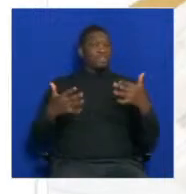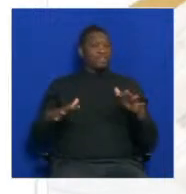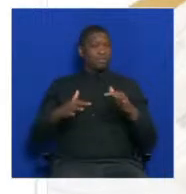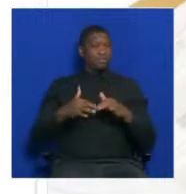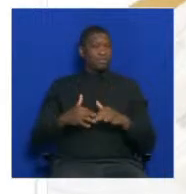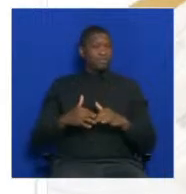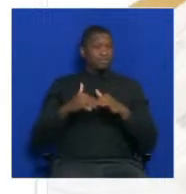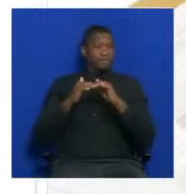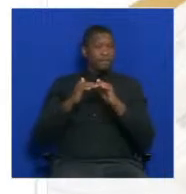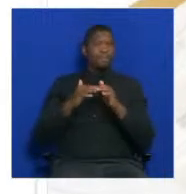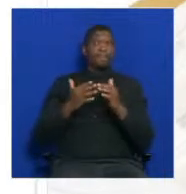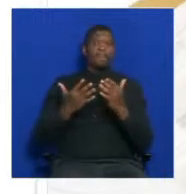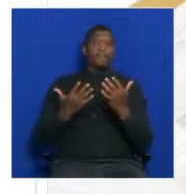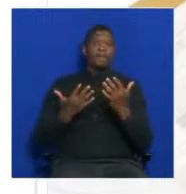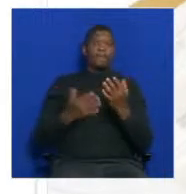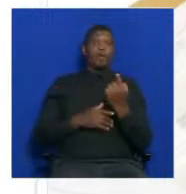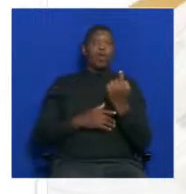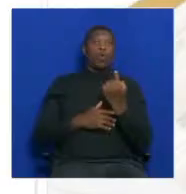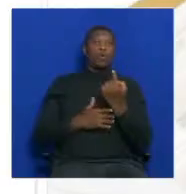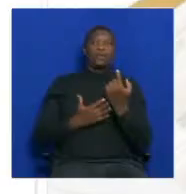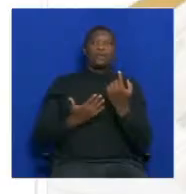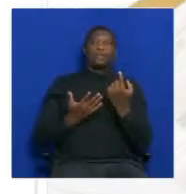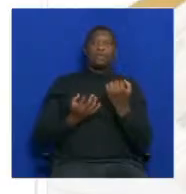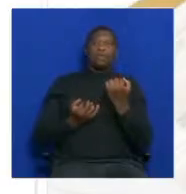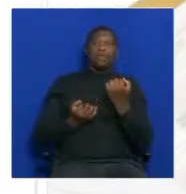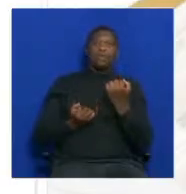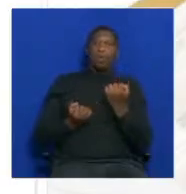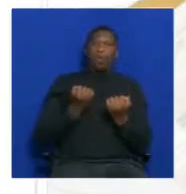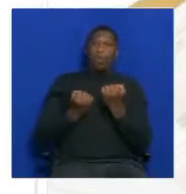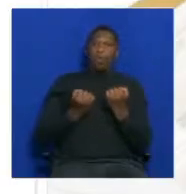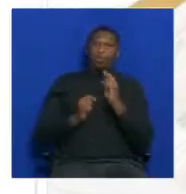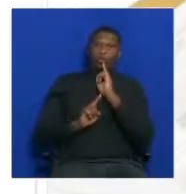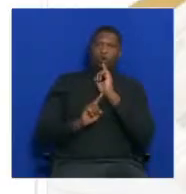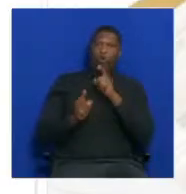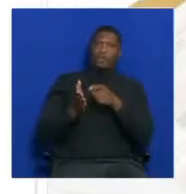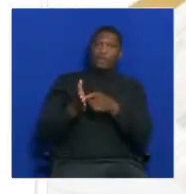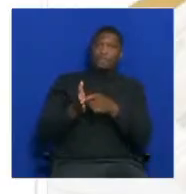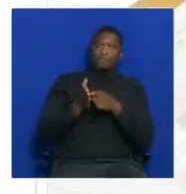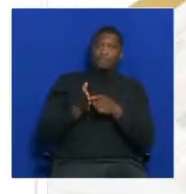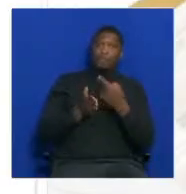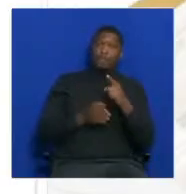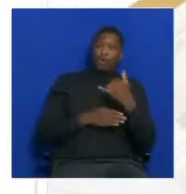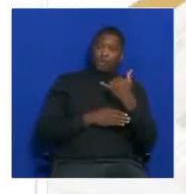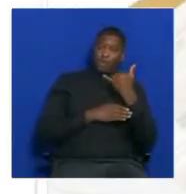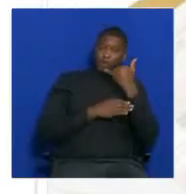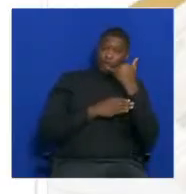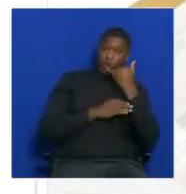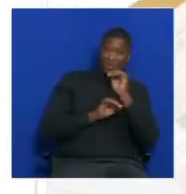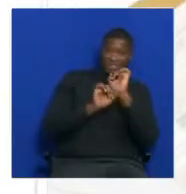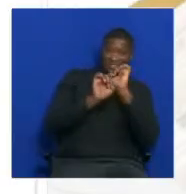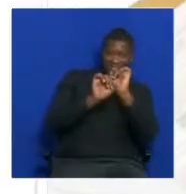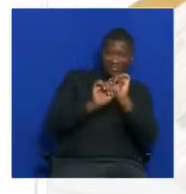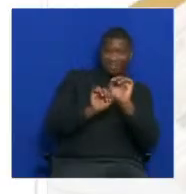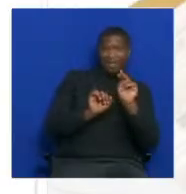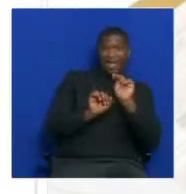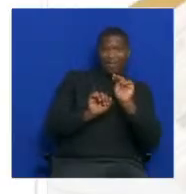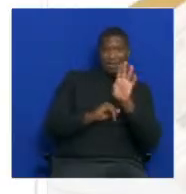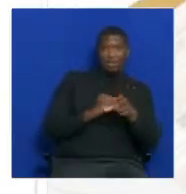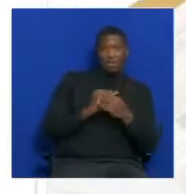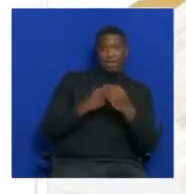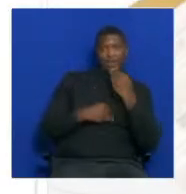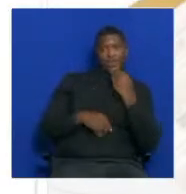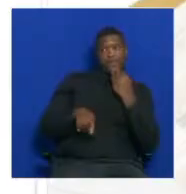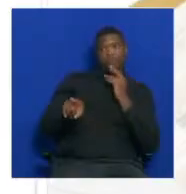a subpoena for the cell phone records of Mr. Nkabinde and Rapeso were requested. They were analyzed